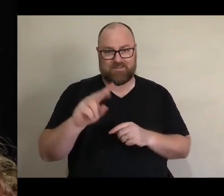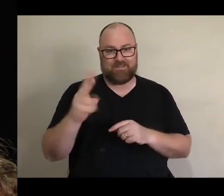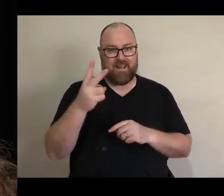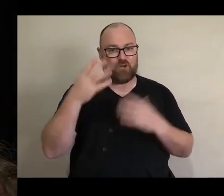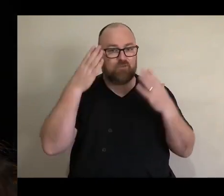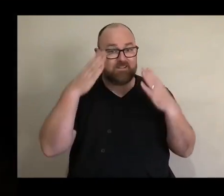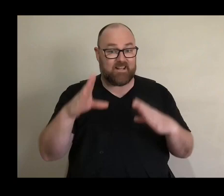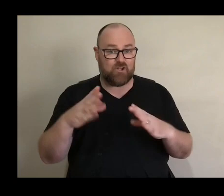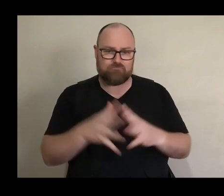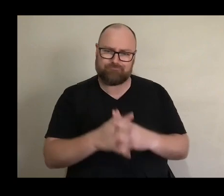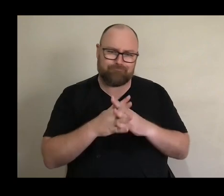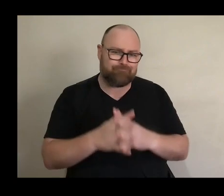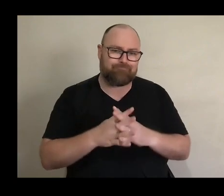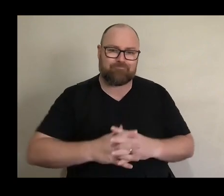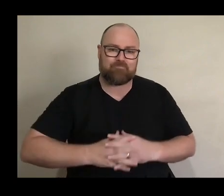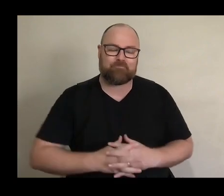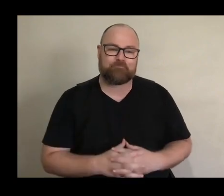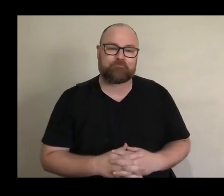to me.